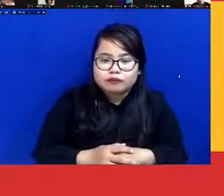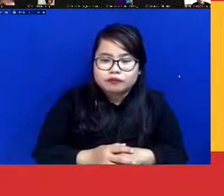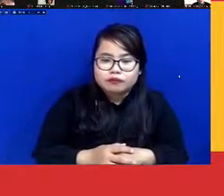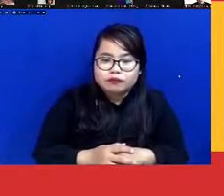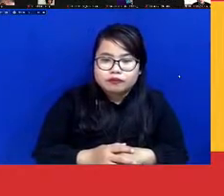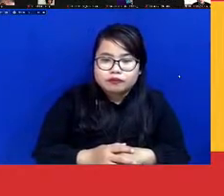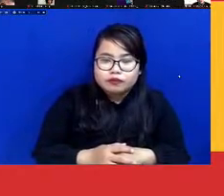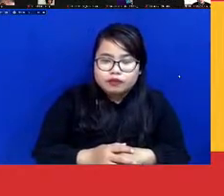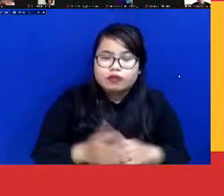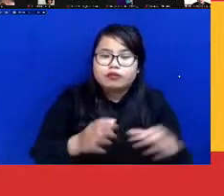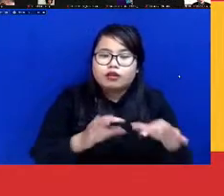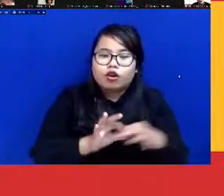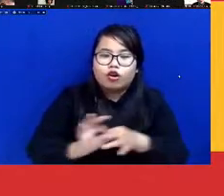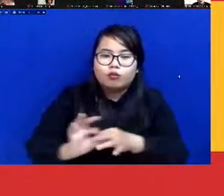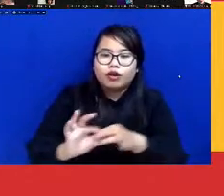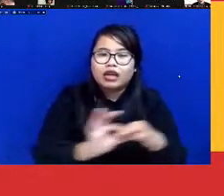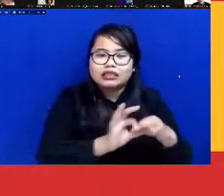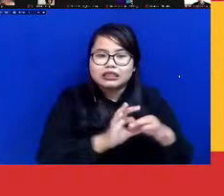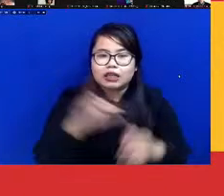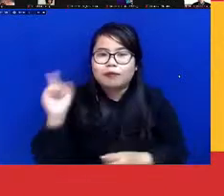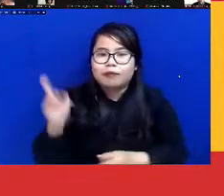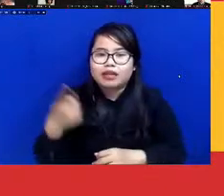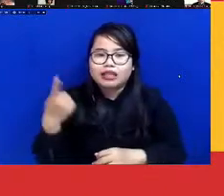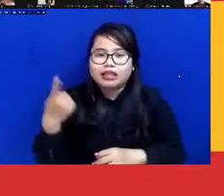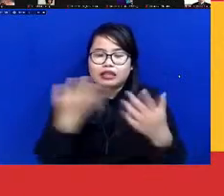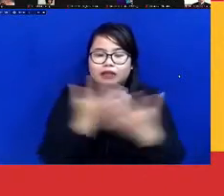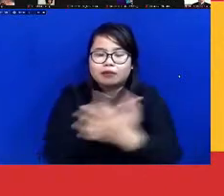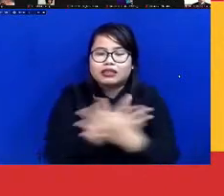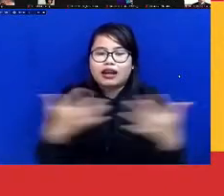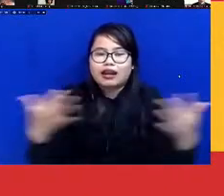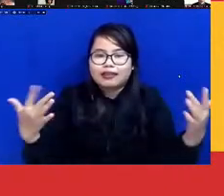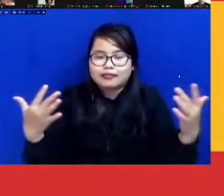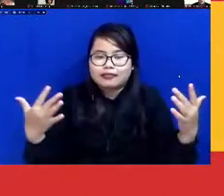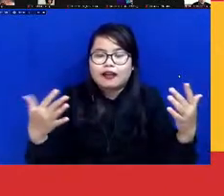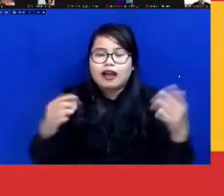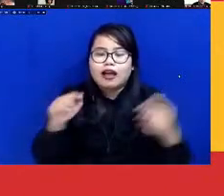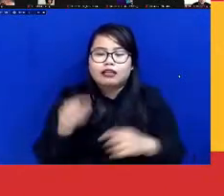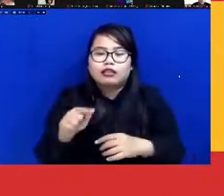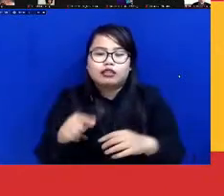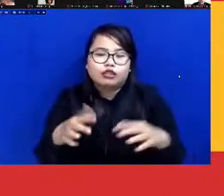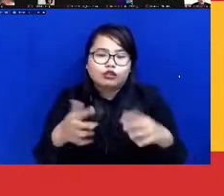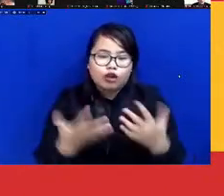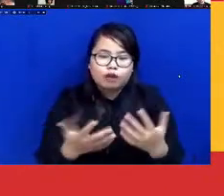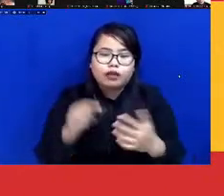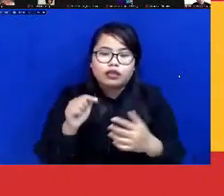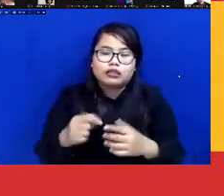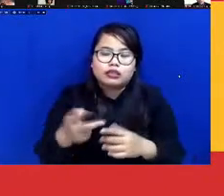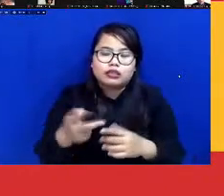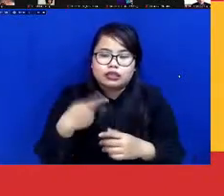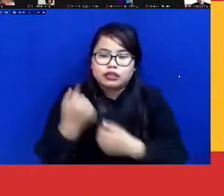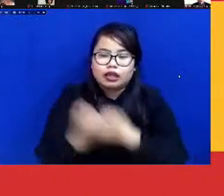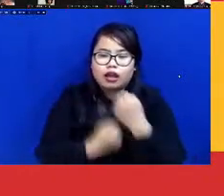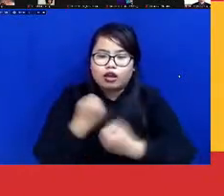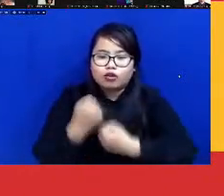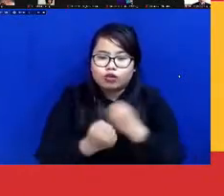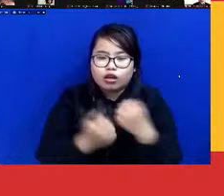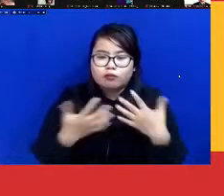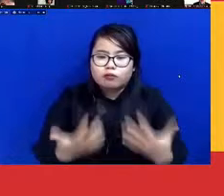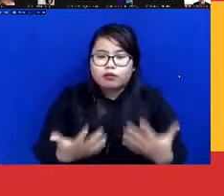collaborated committees. That's what we do. Like we have more than 200